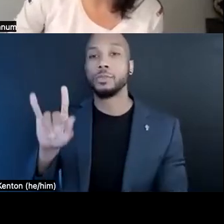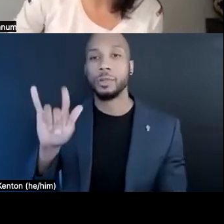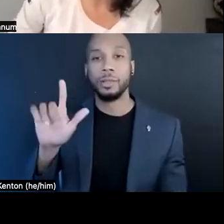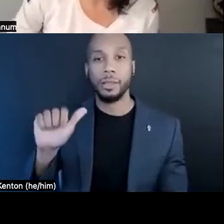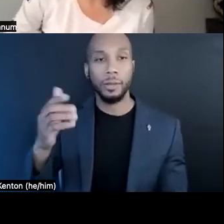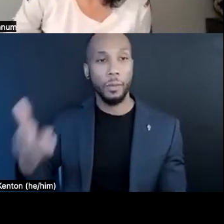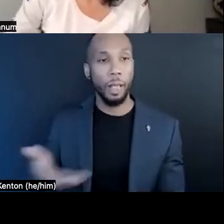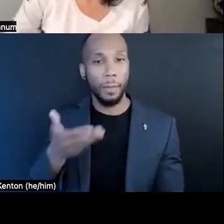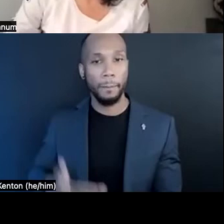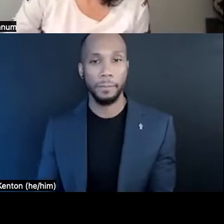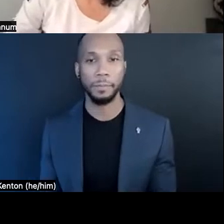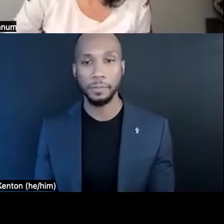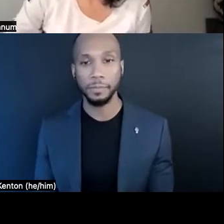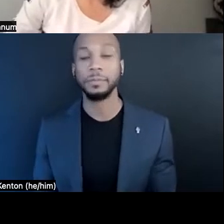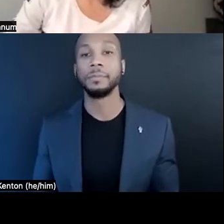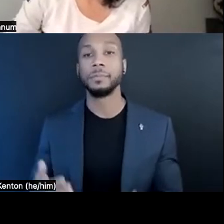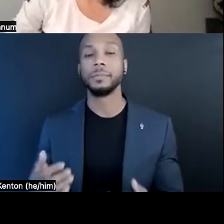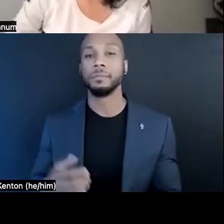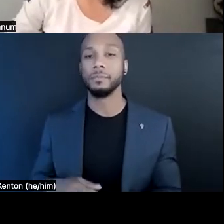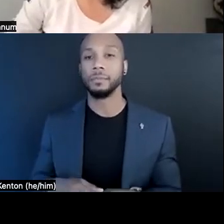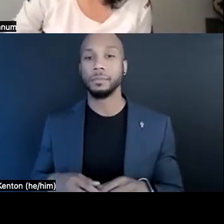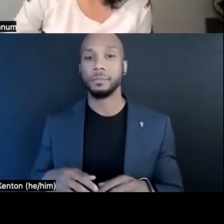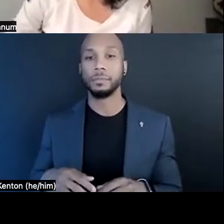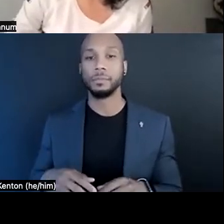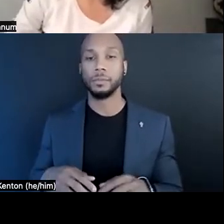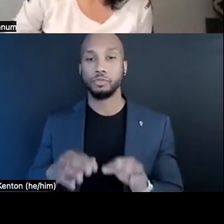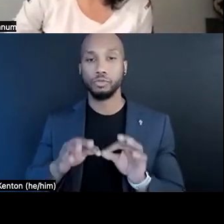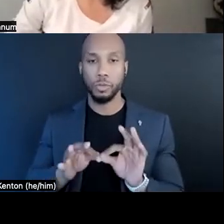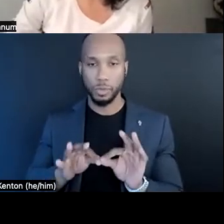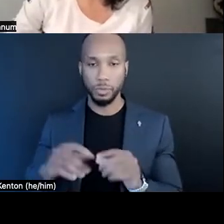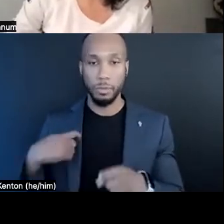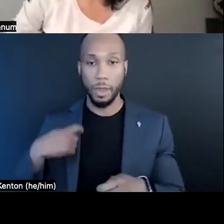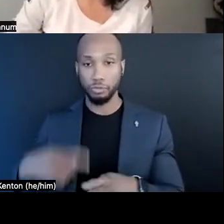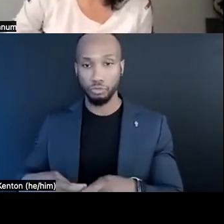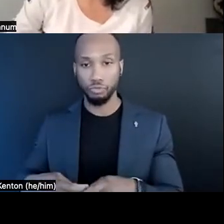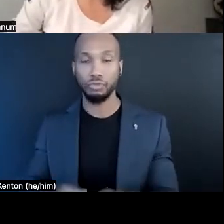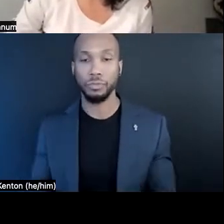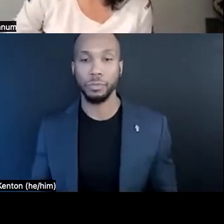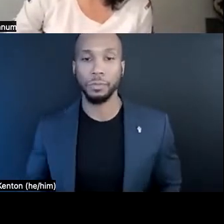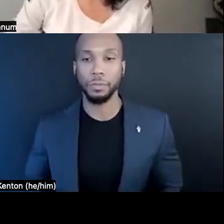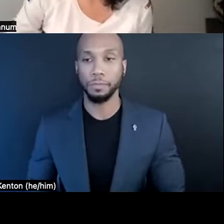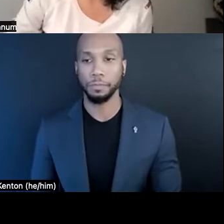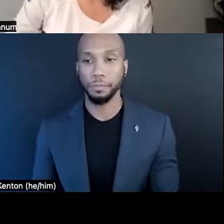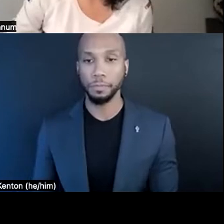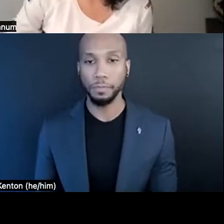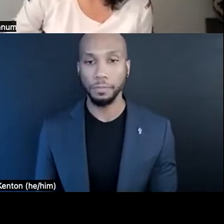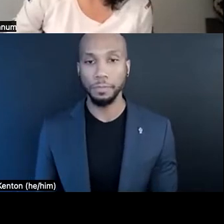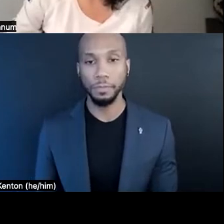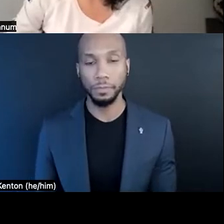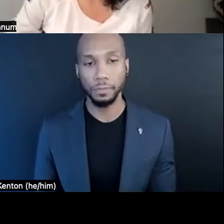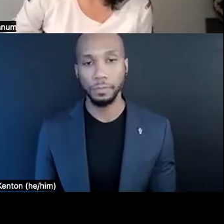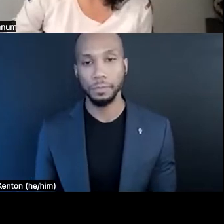La intérprete se equivocó. Ahora va a ser Julianna y el público puede escribir en el chat en el